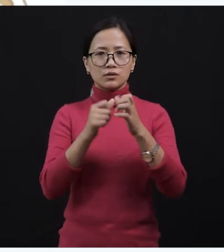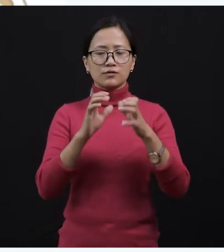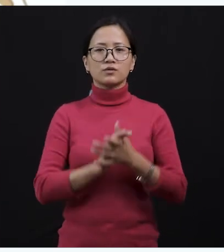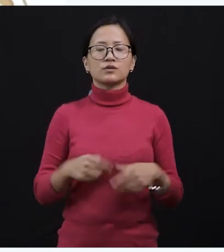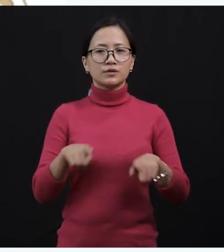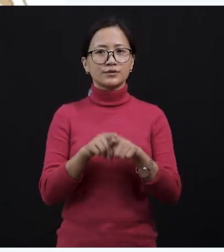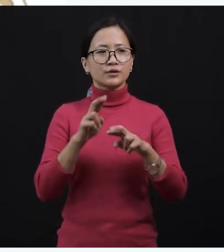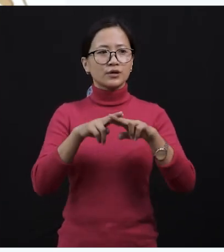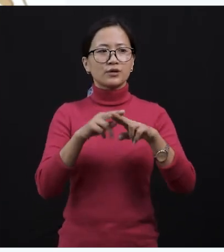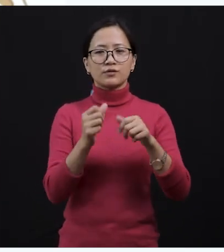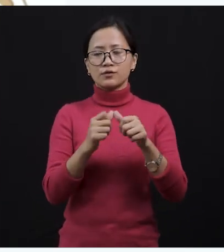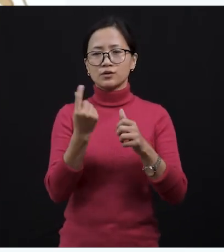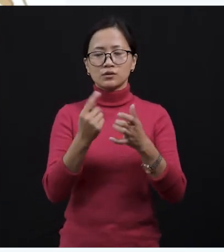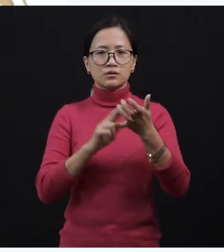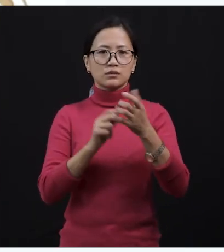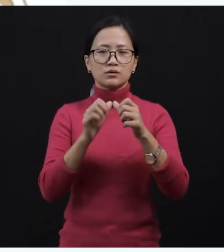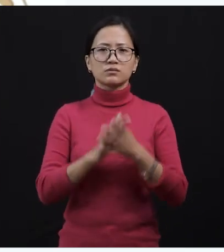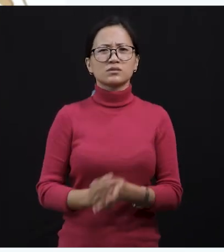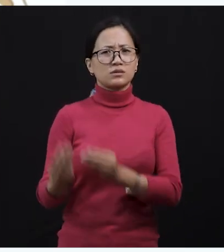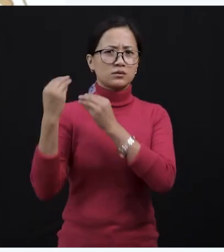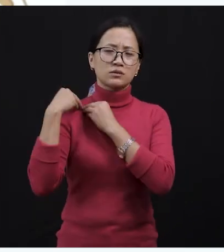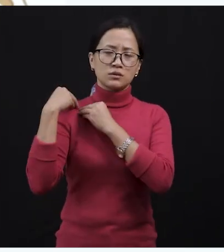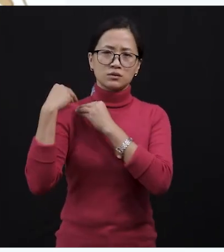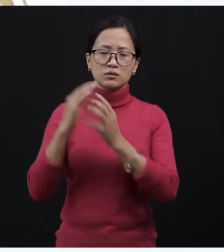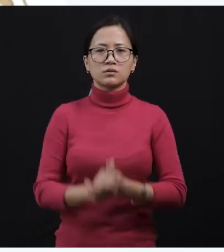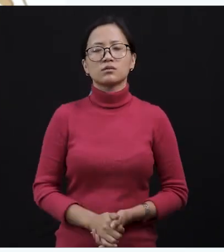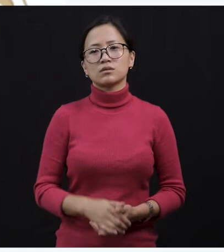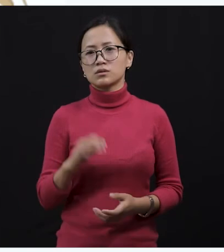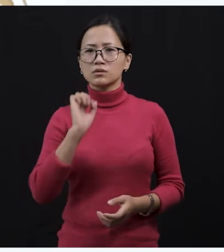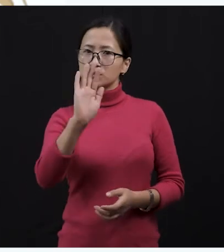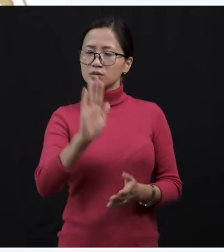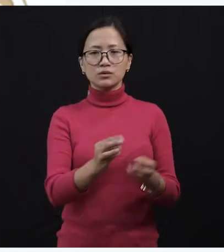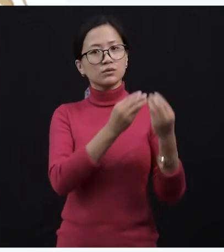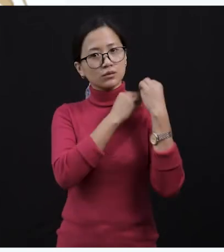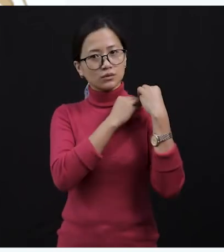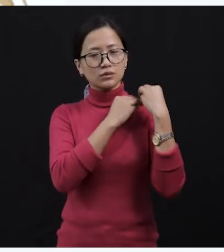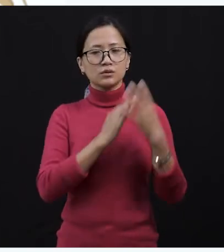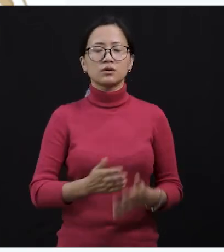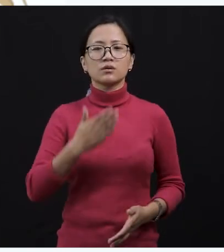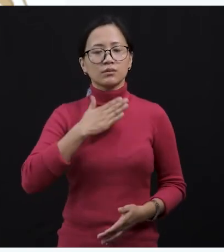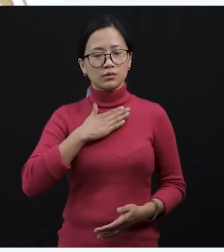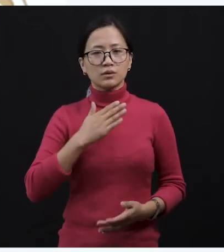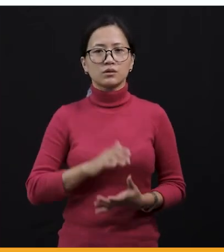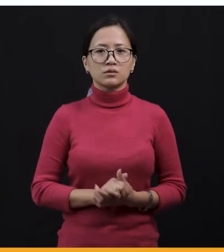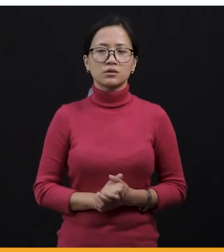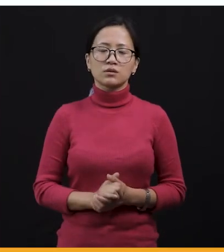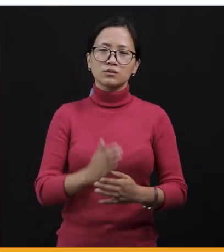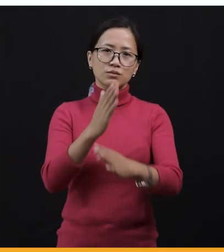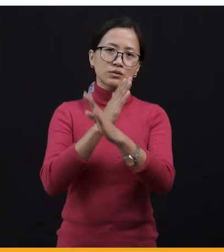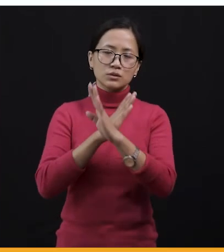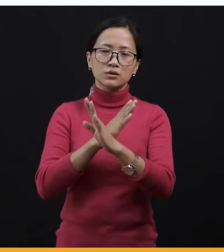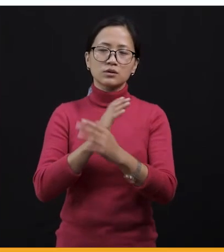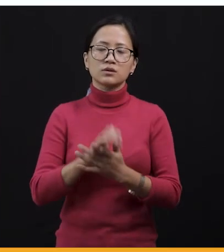So students, it is our duty, it is your duty, and it is my duty to